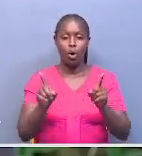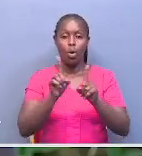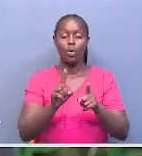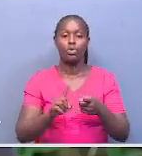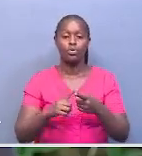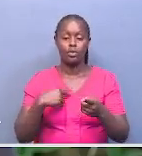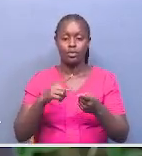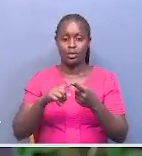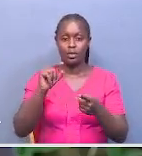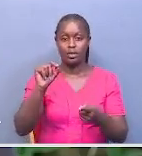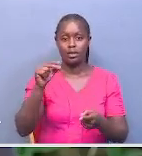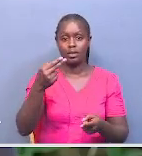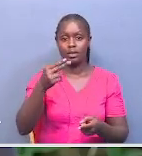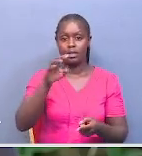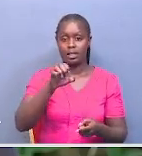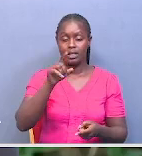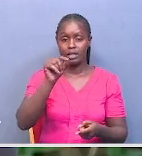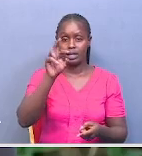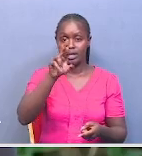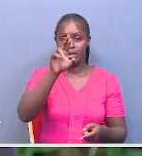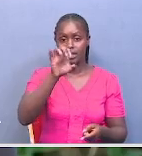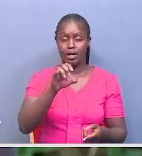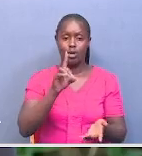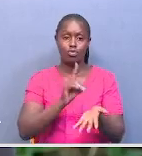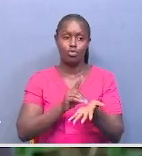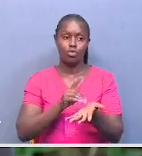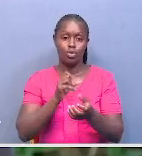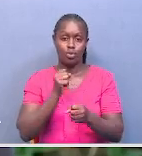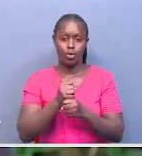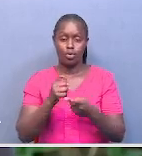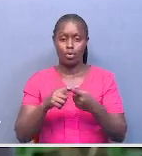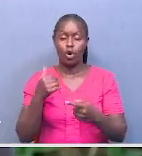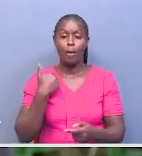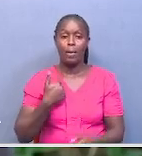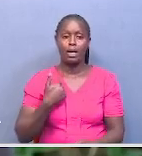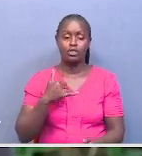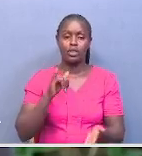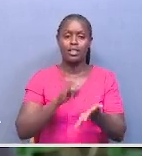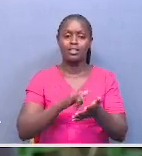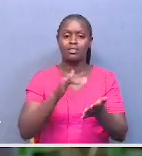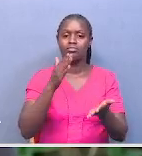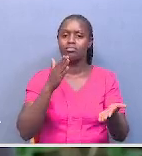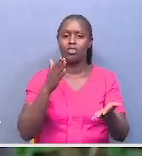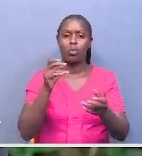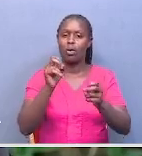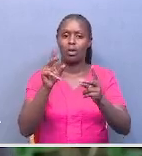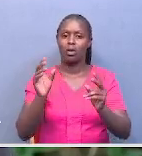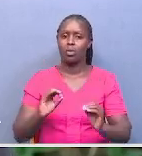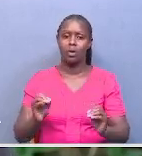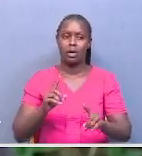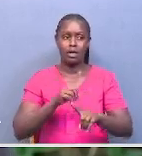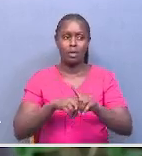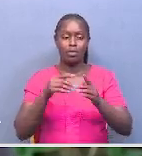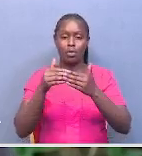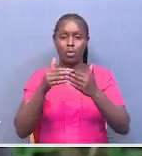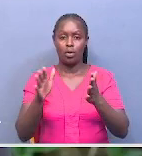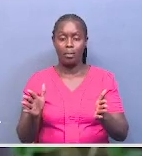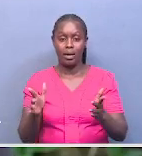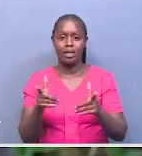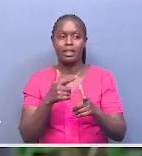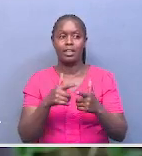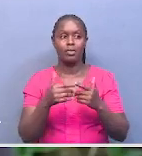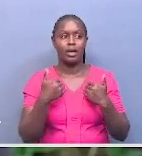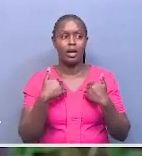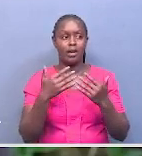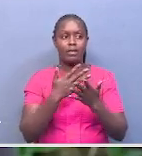the doctors were doing operations, which is not right, because the moment that you open up a patient's abdomen and then there